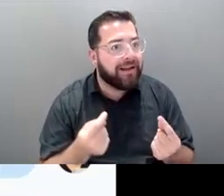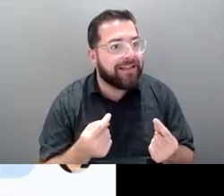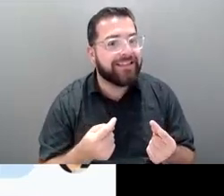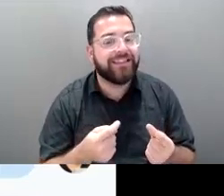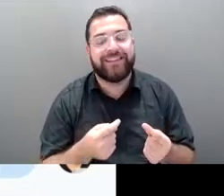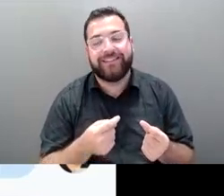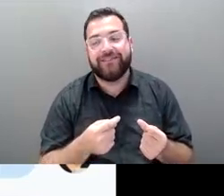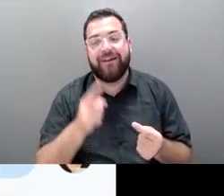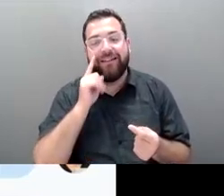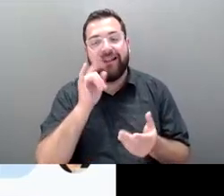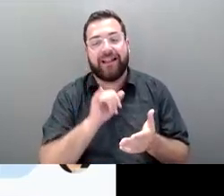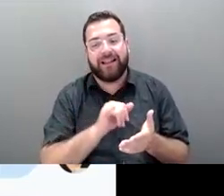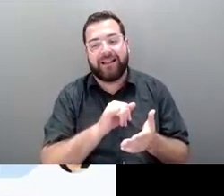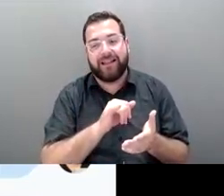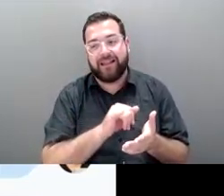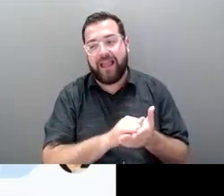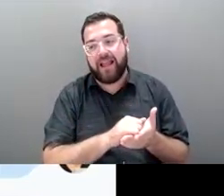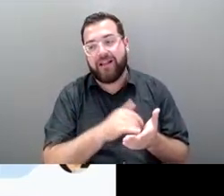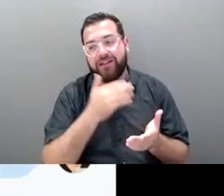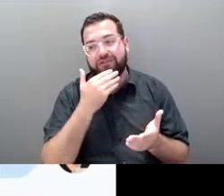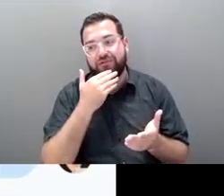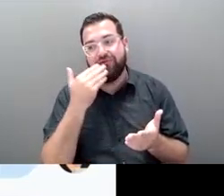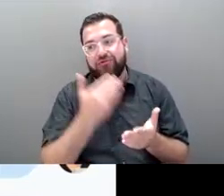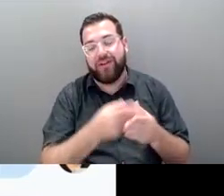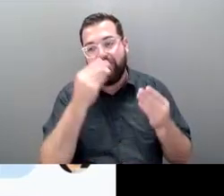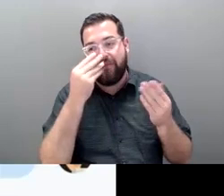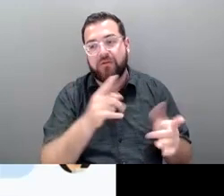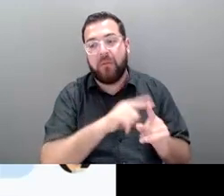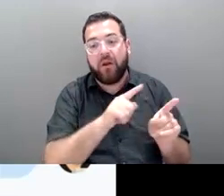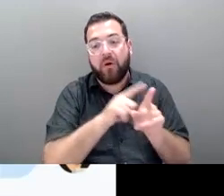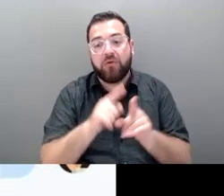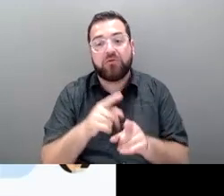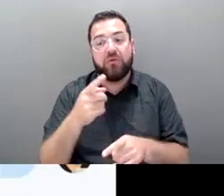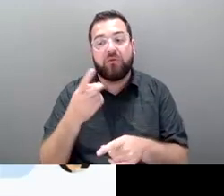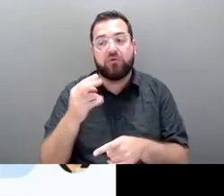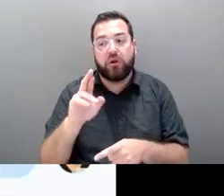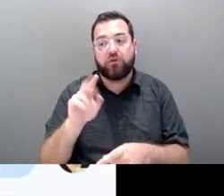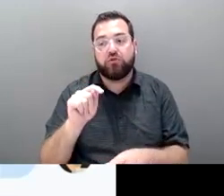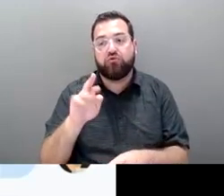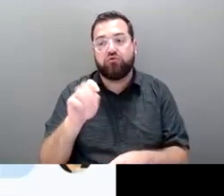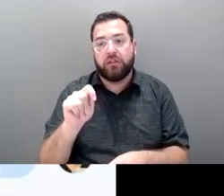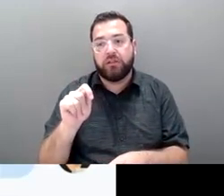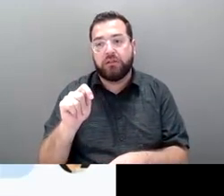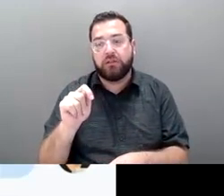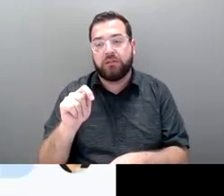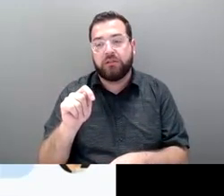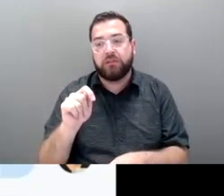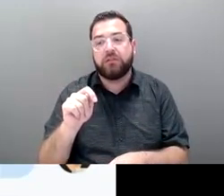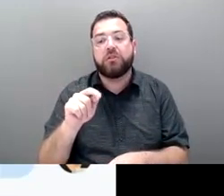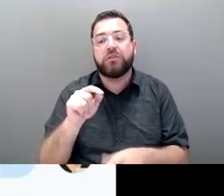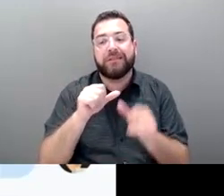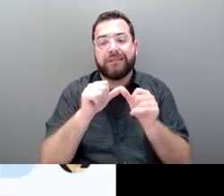are just worth the price of admission right away. But then Dr. Trust goes on and she looks at each